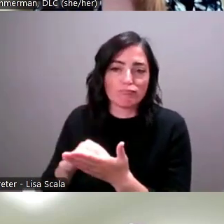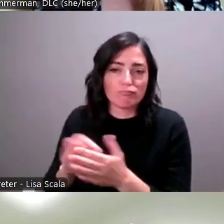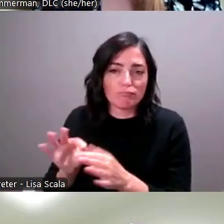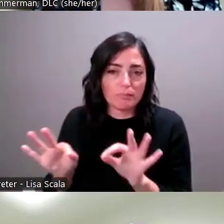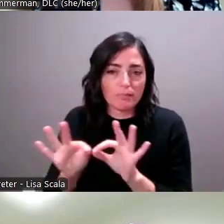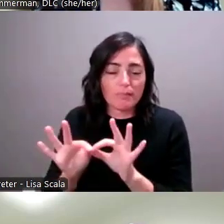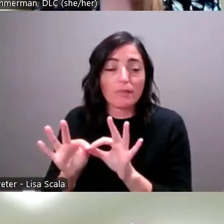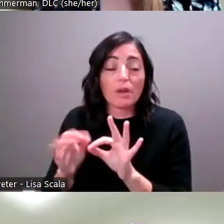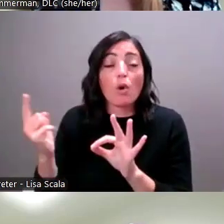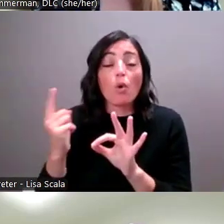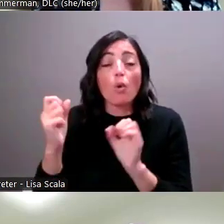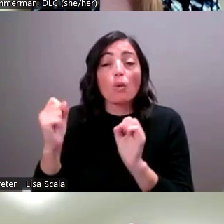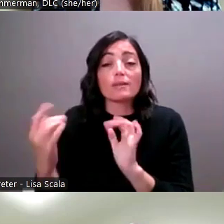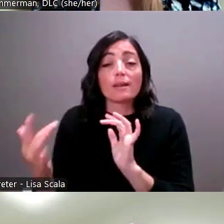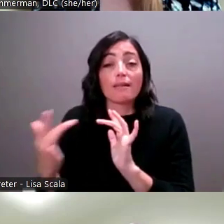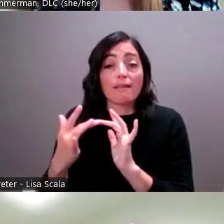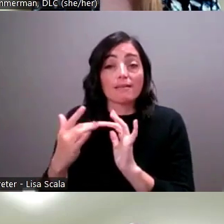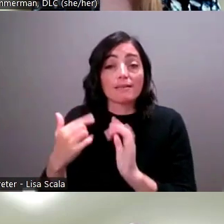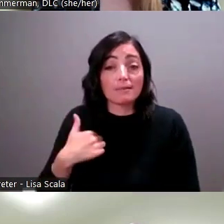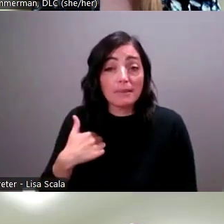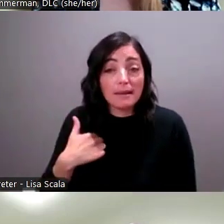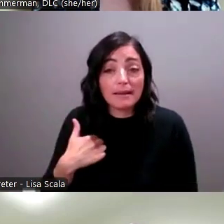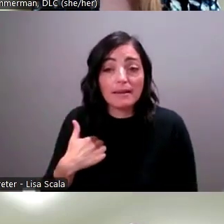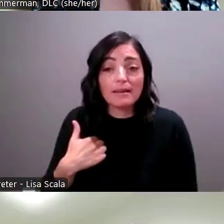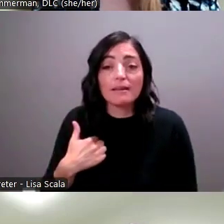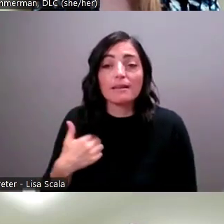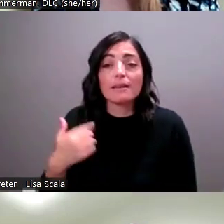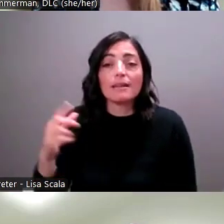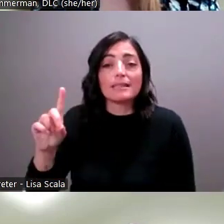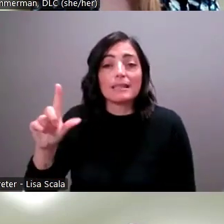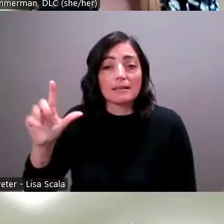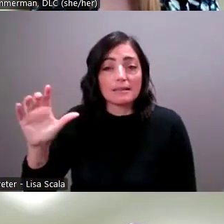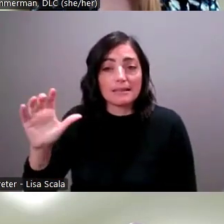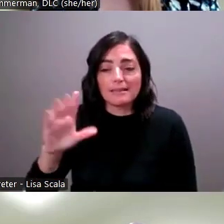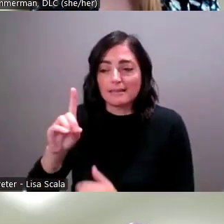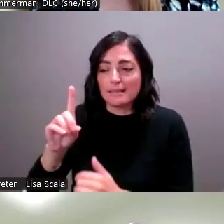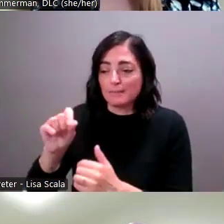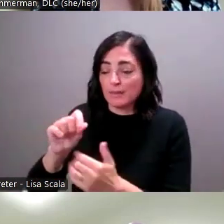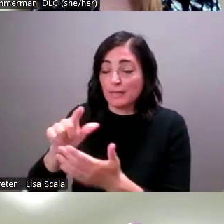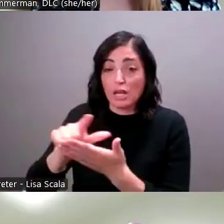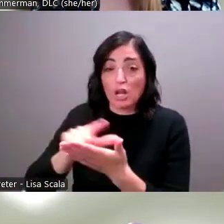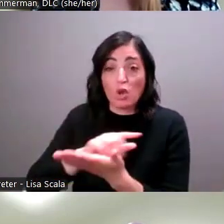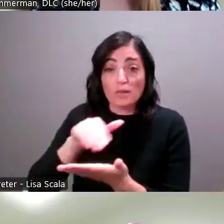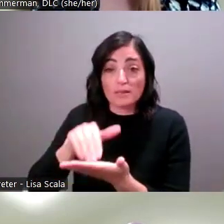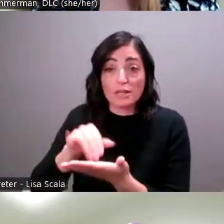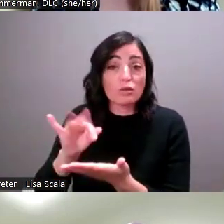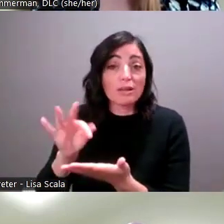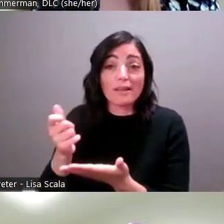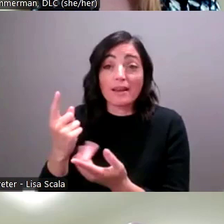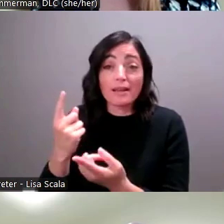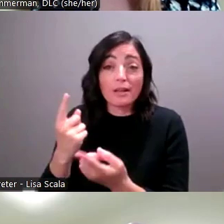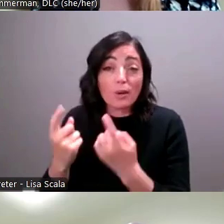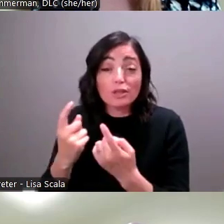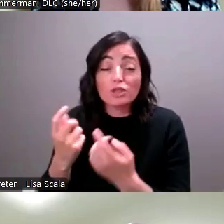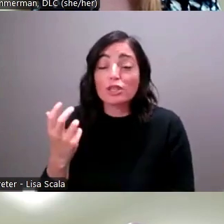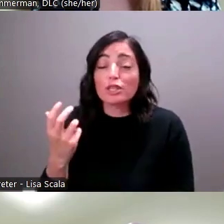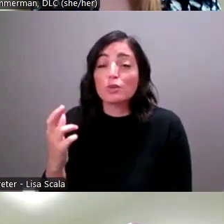can always reach out to myself in the Disability Law Center if you have any questions